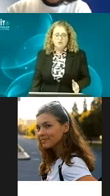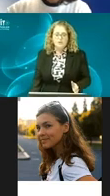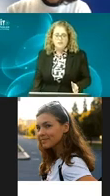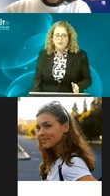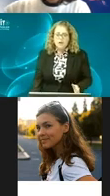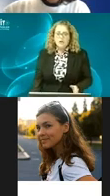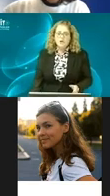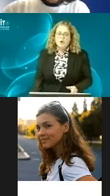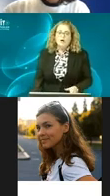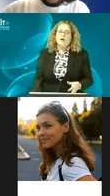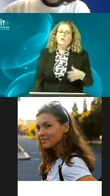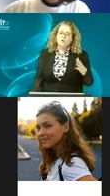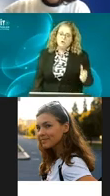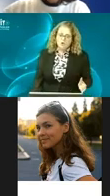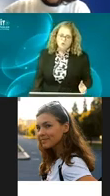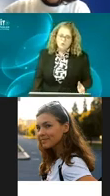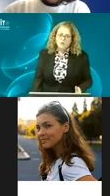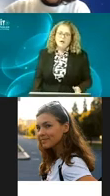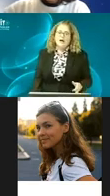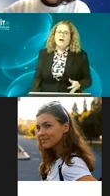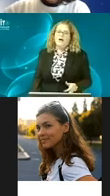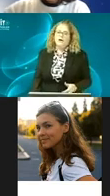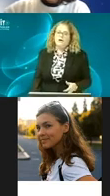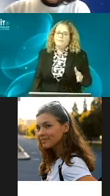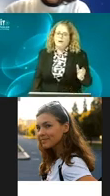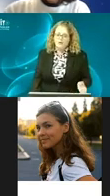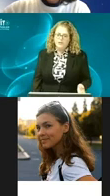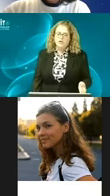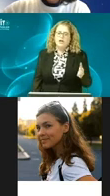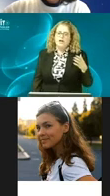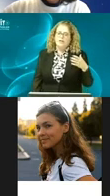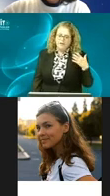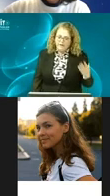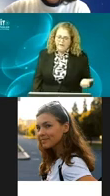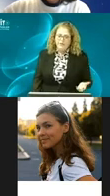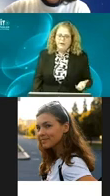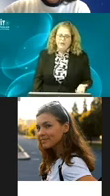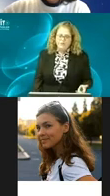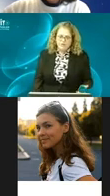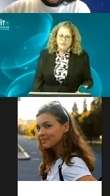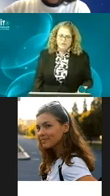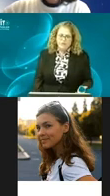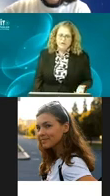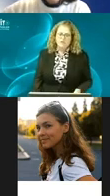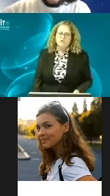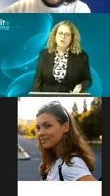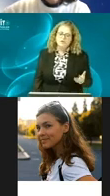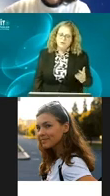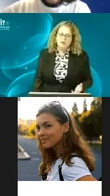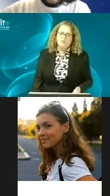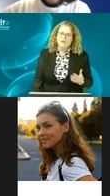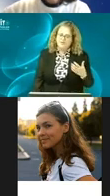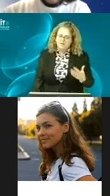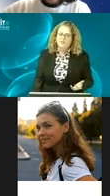of the audience. So to conclude, my research and the area research, okay? So we're